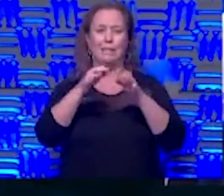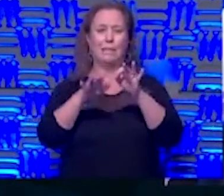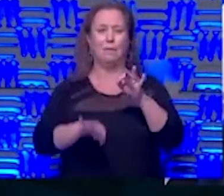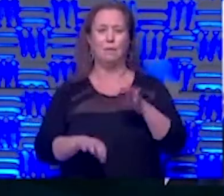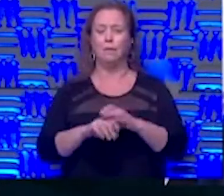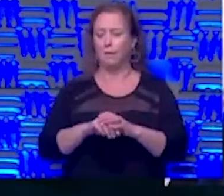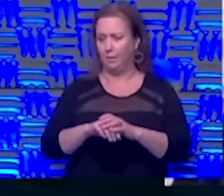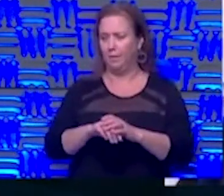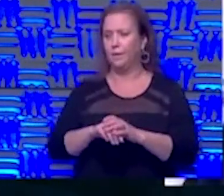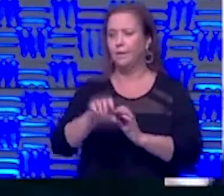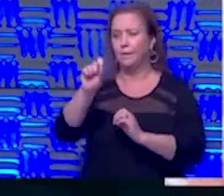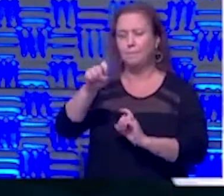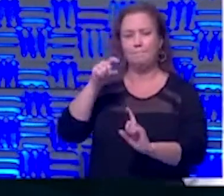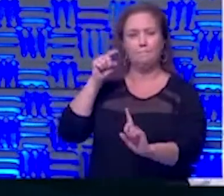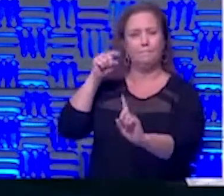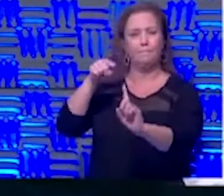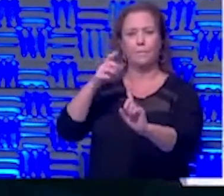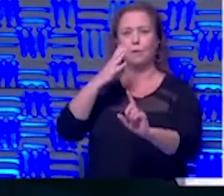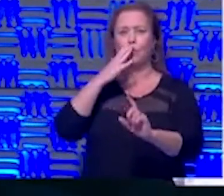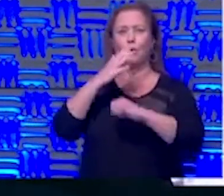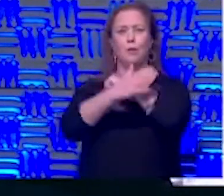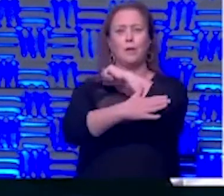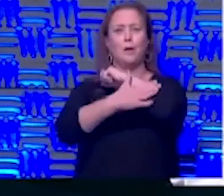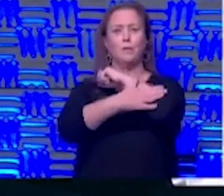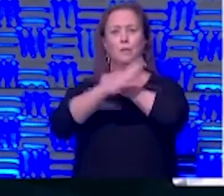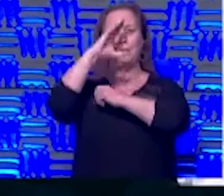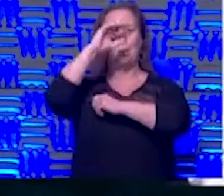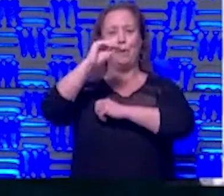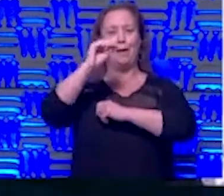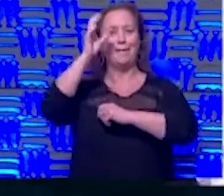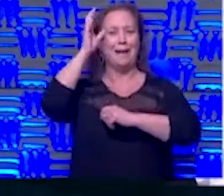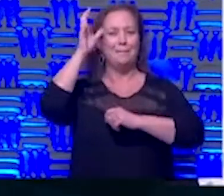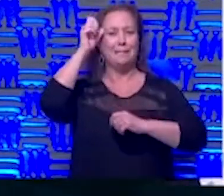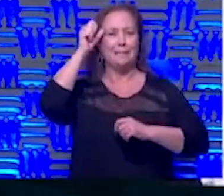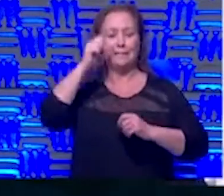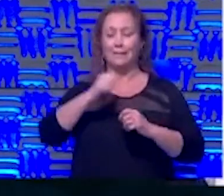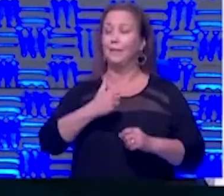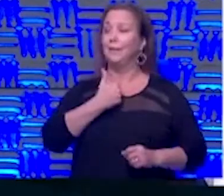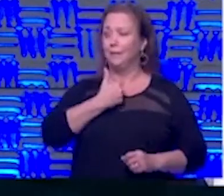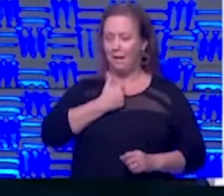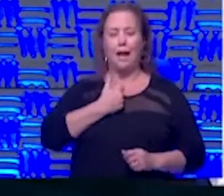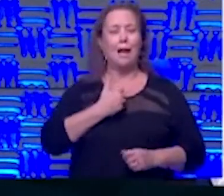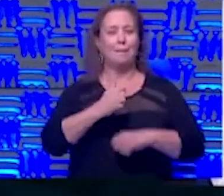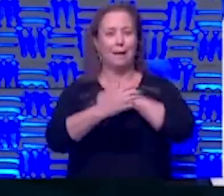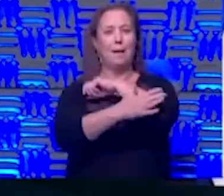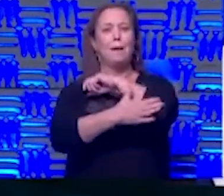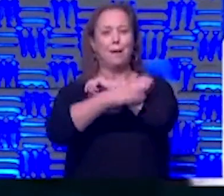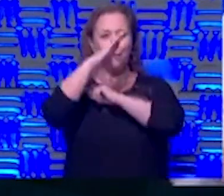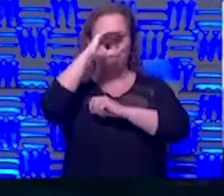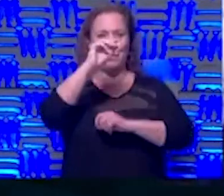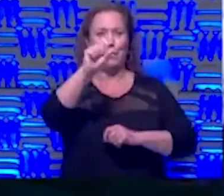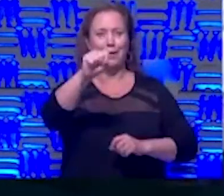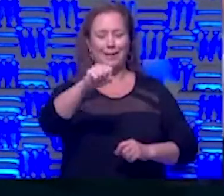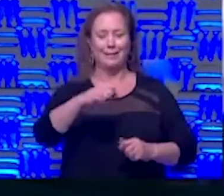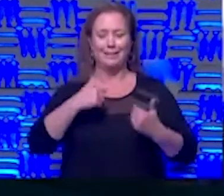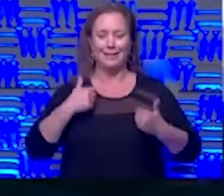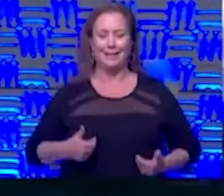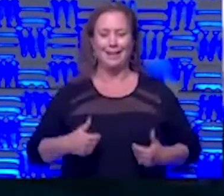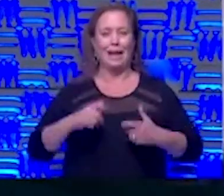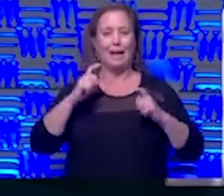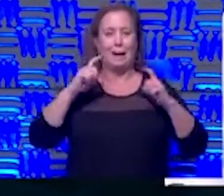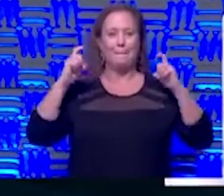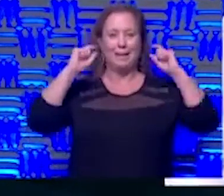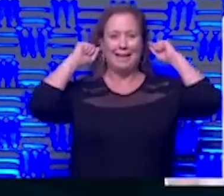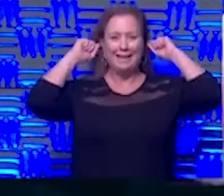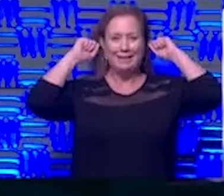simple. That's just good old country boy common sense right there. Yeah. Well, I am a bit of a country boy, man. That's who I am. I got big